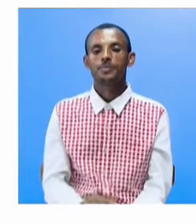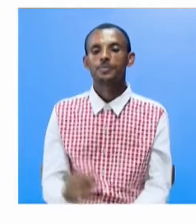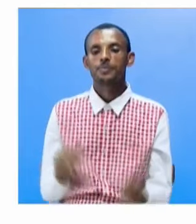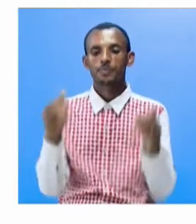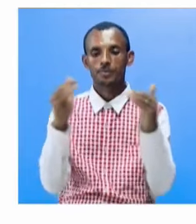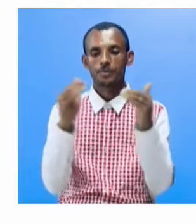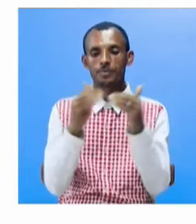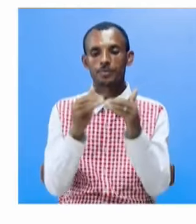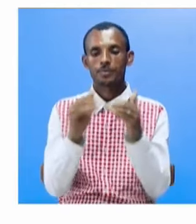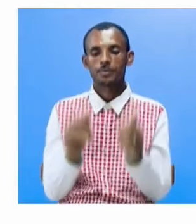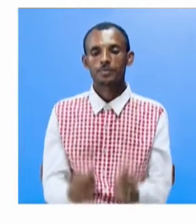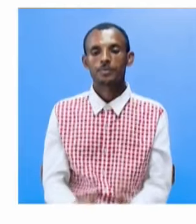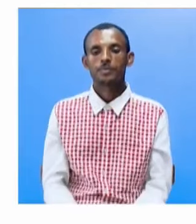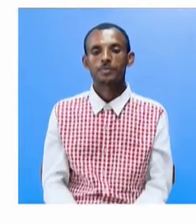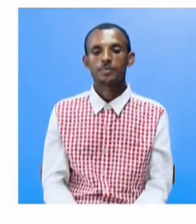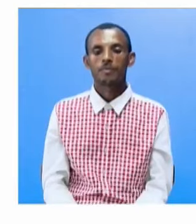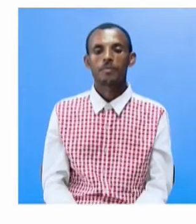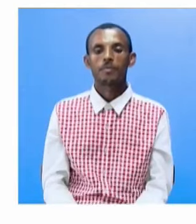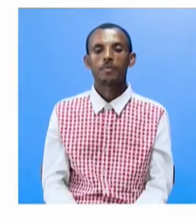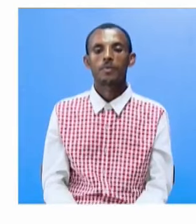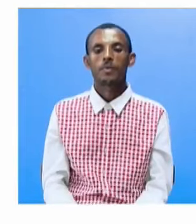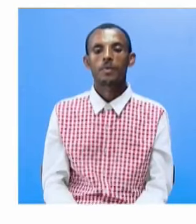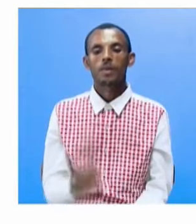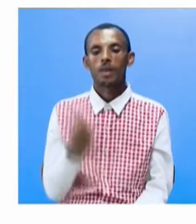congruent to if